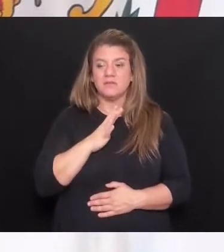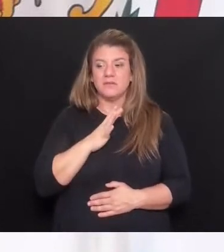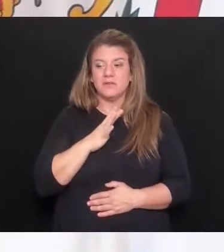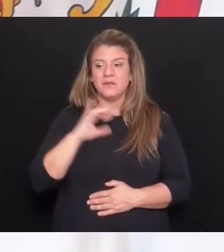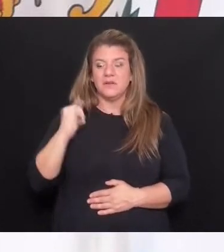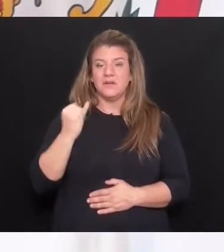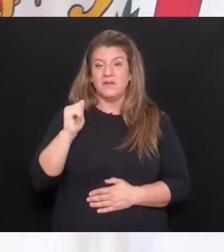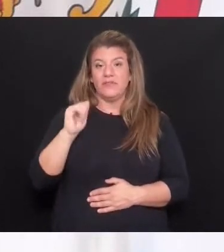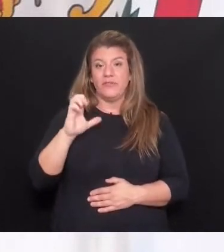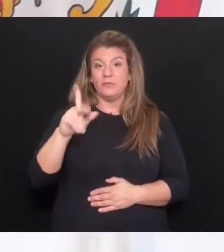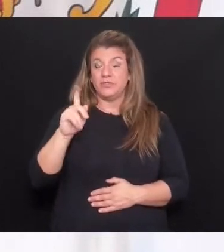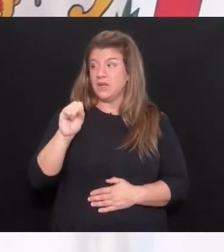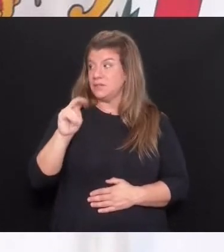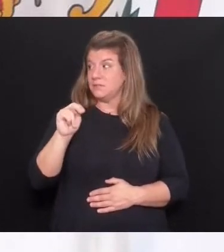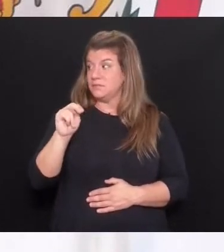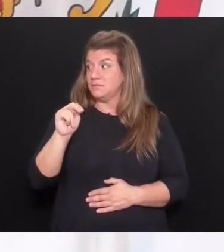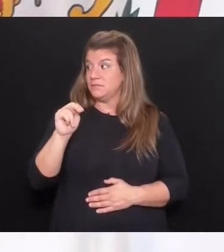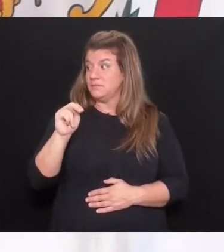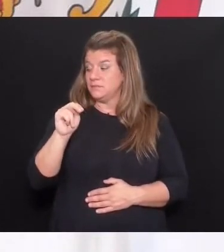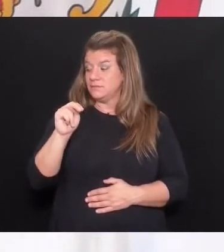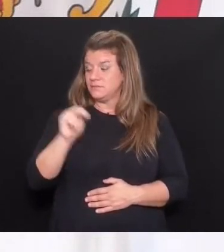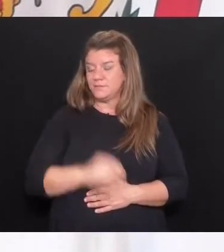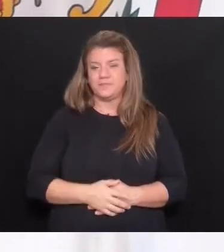from Jackson County.